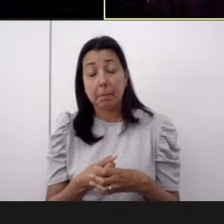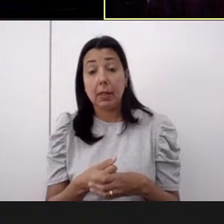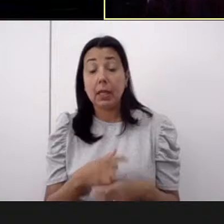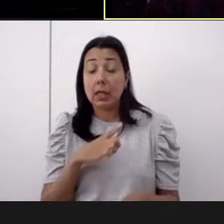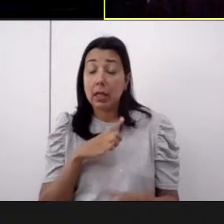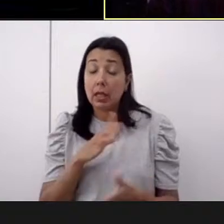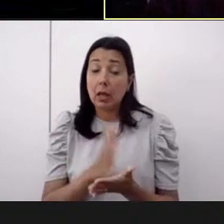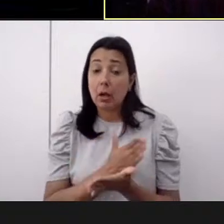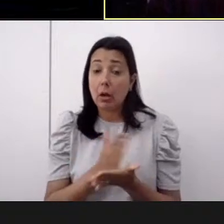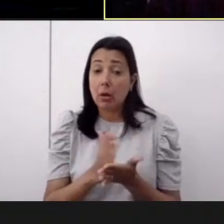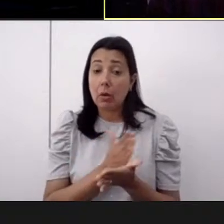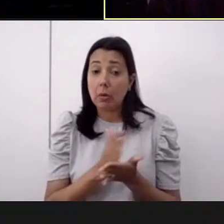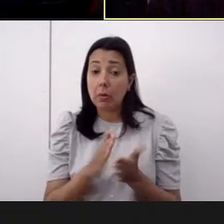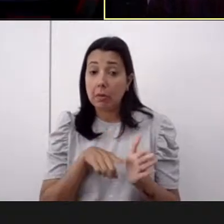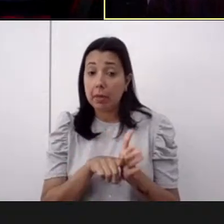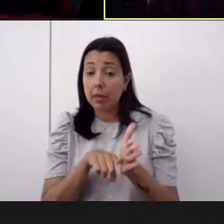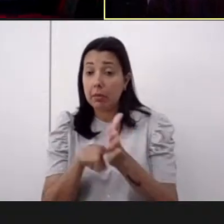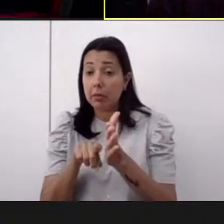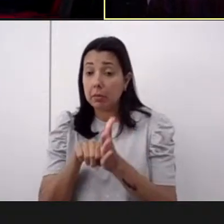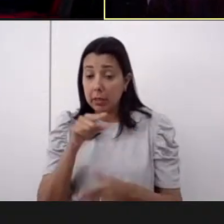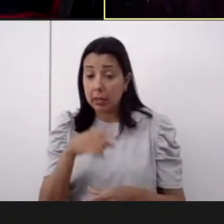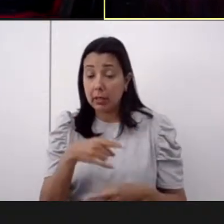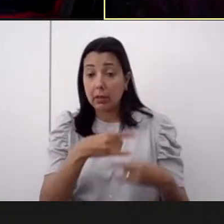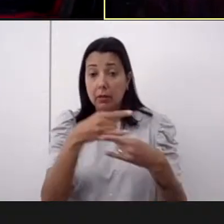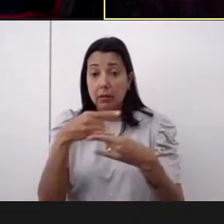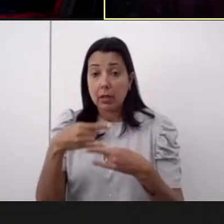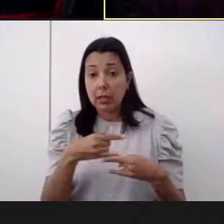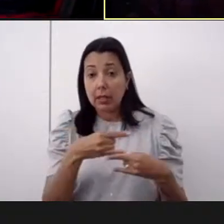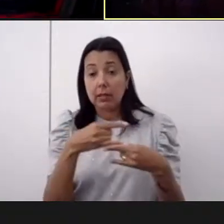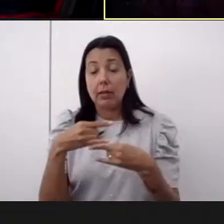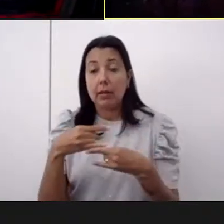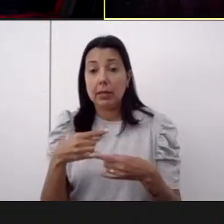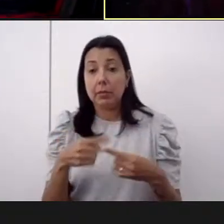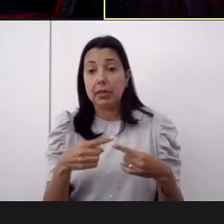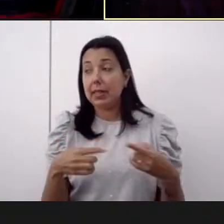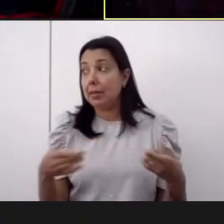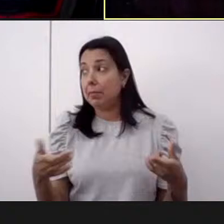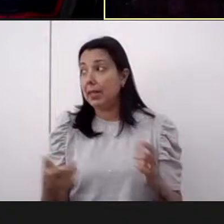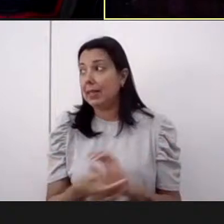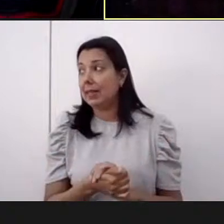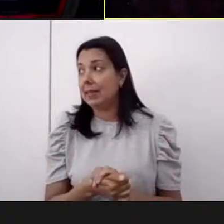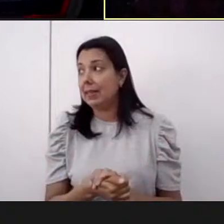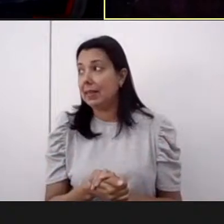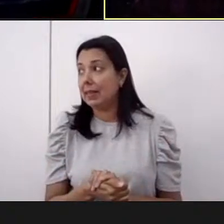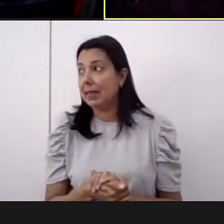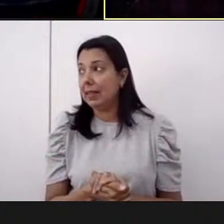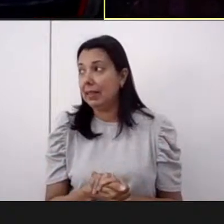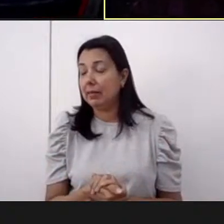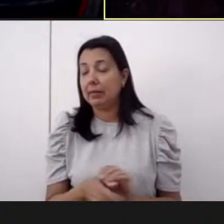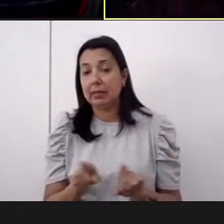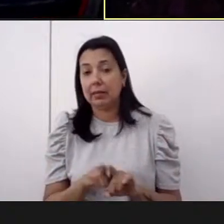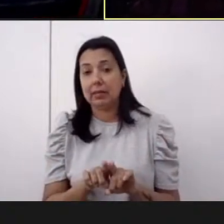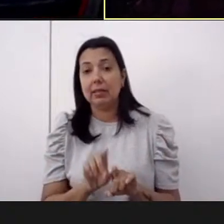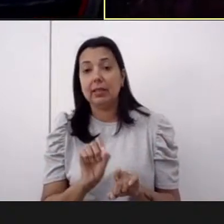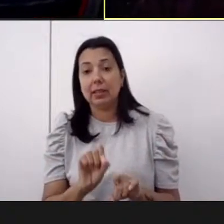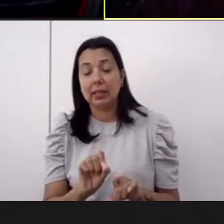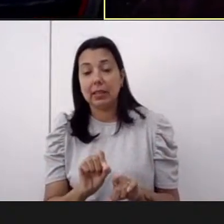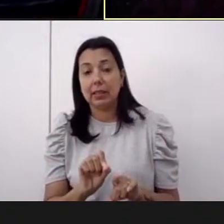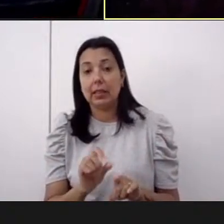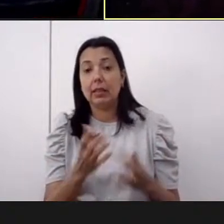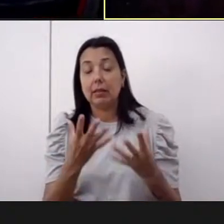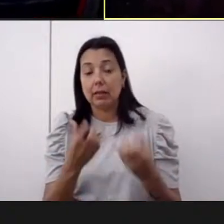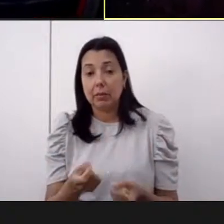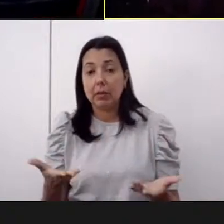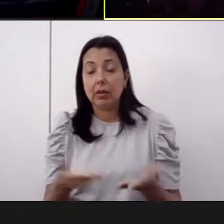the chat. I'm going to ask them to reproduce them here to you.